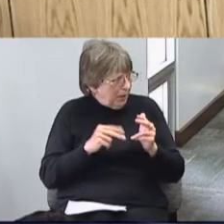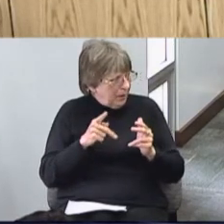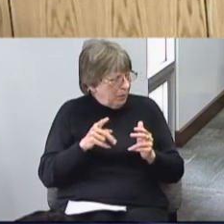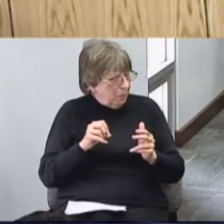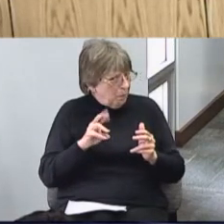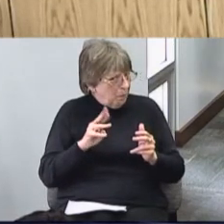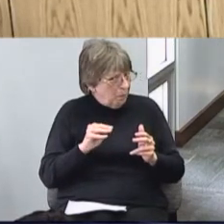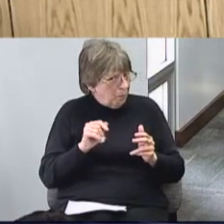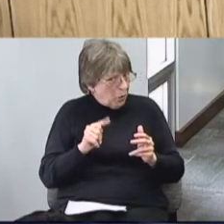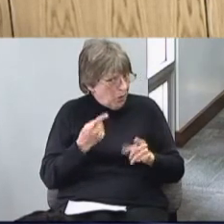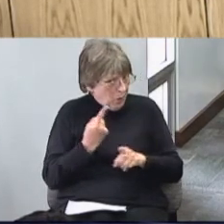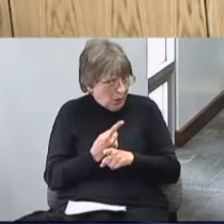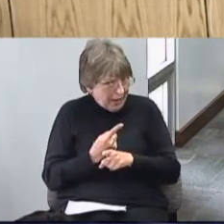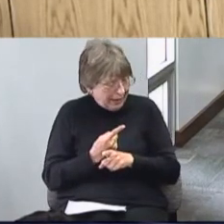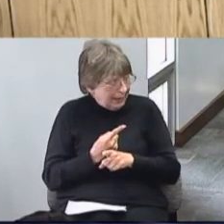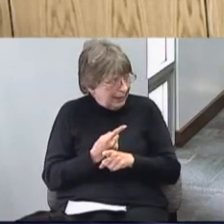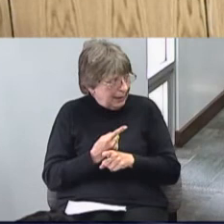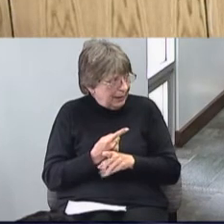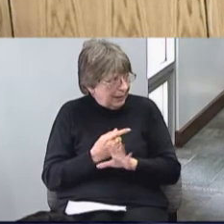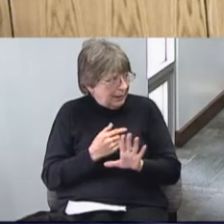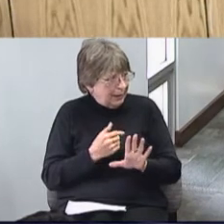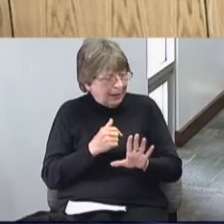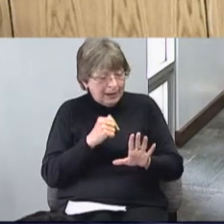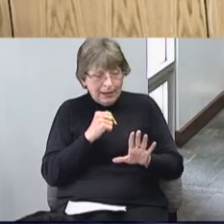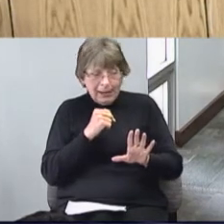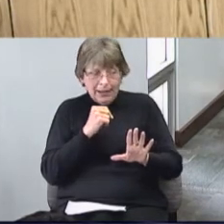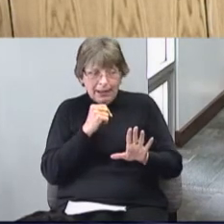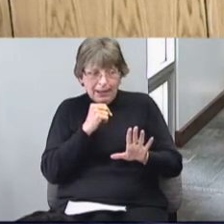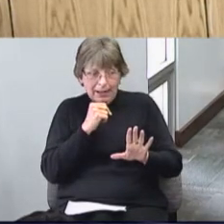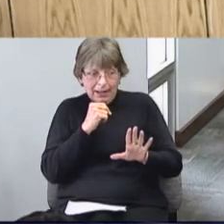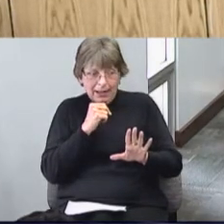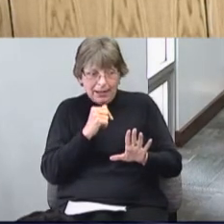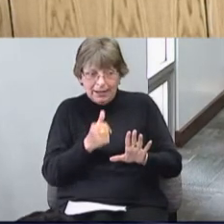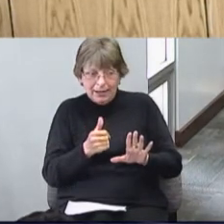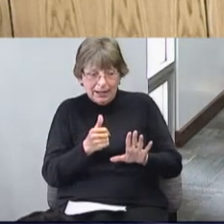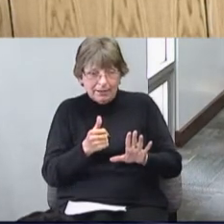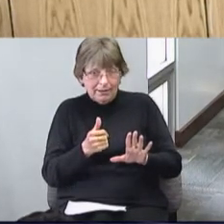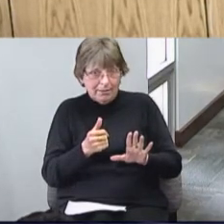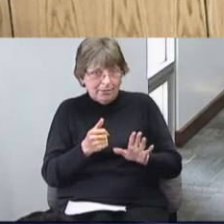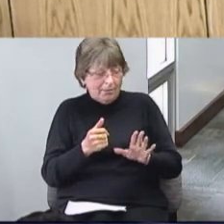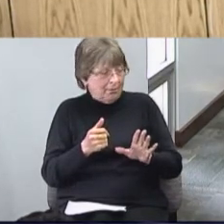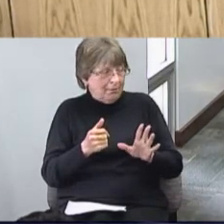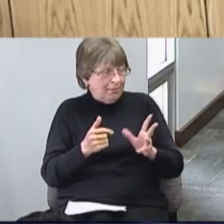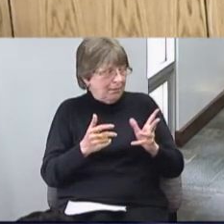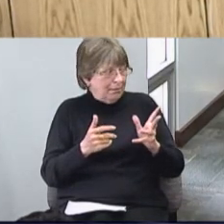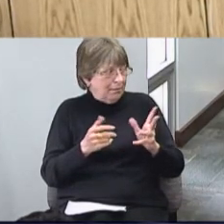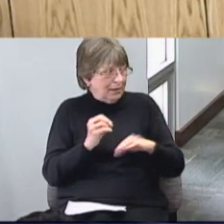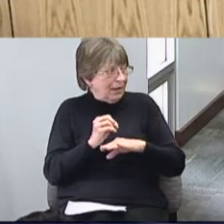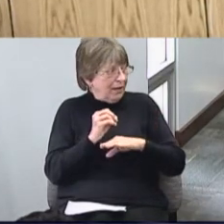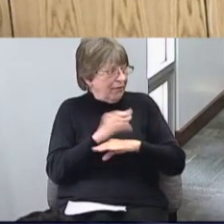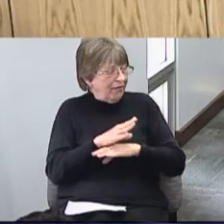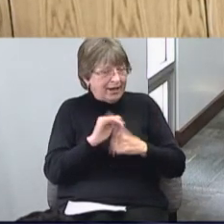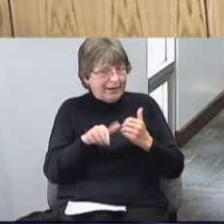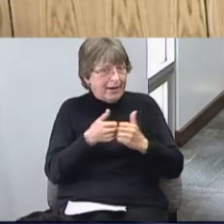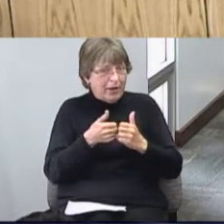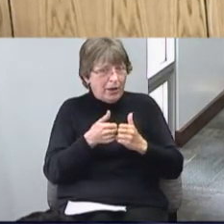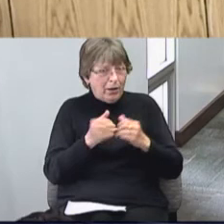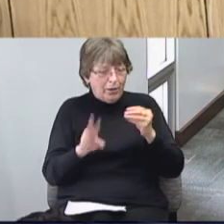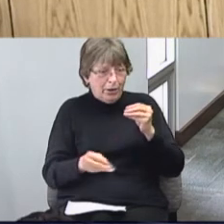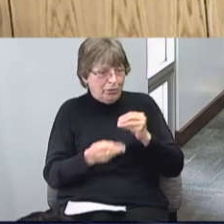This doesn't have anything to do with whether or not they're non-contributing or how the historic district views them. Is